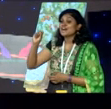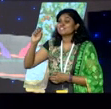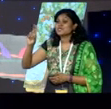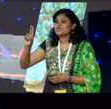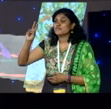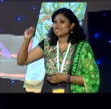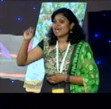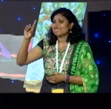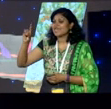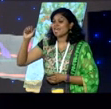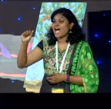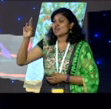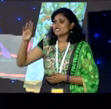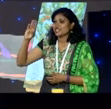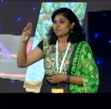So the Sundarbans are